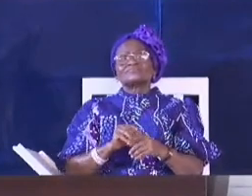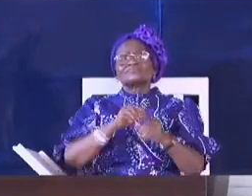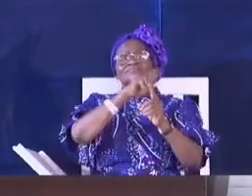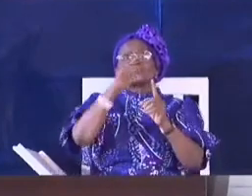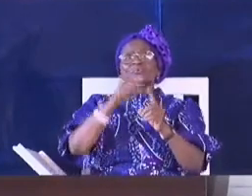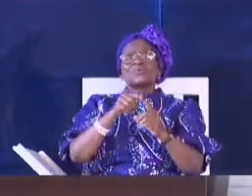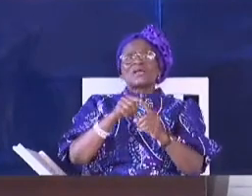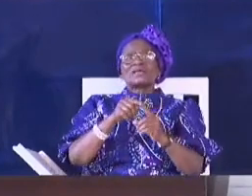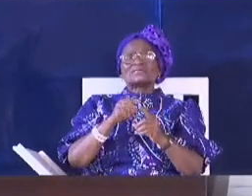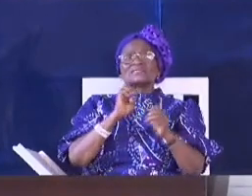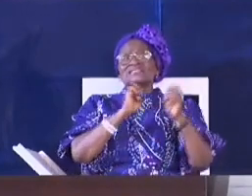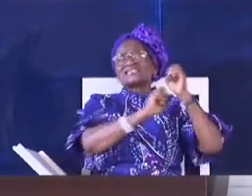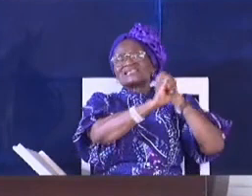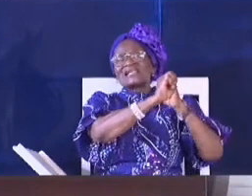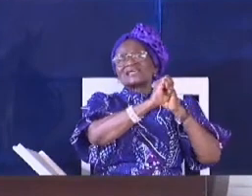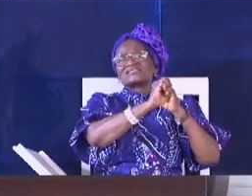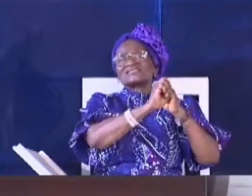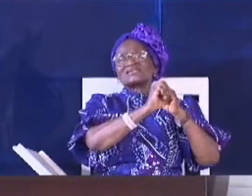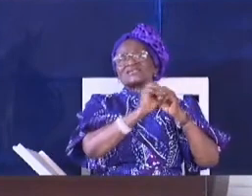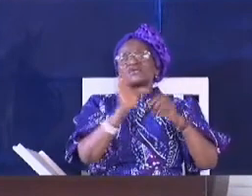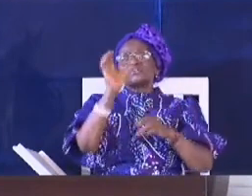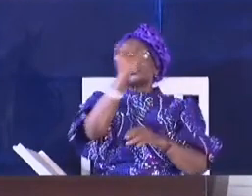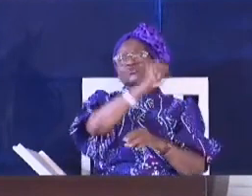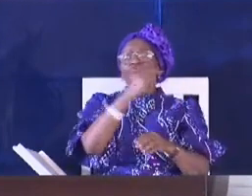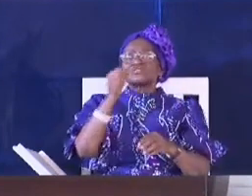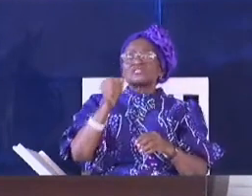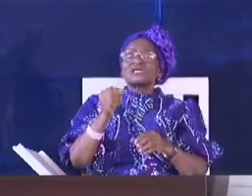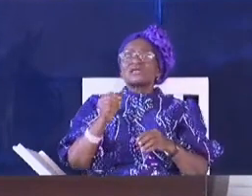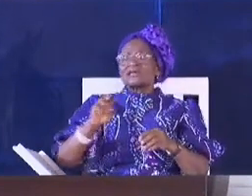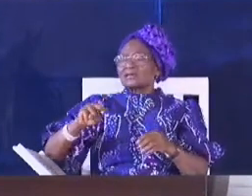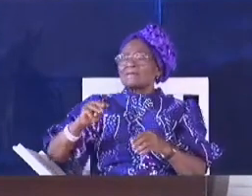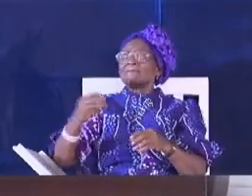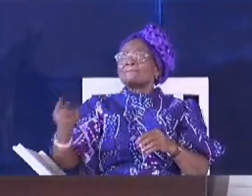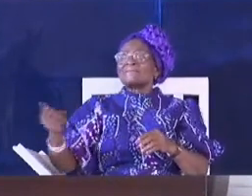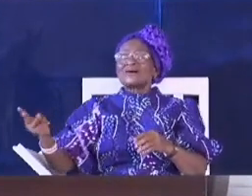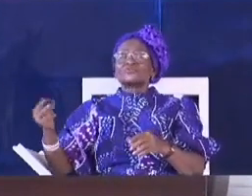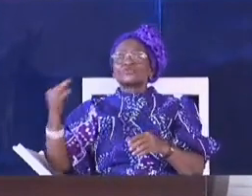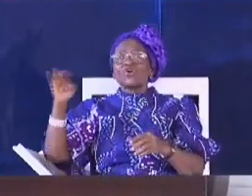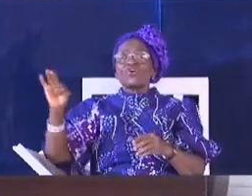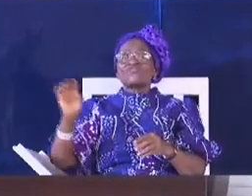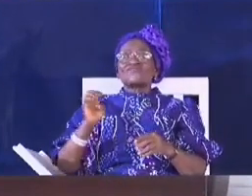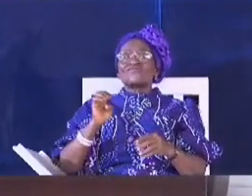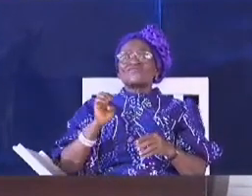When Elisha took the mantle of Elijah,